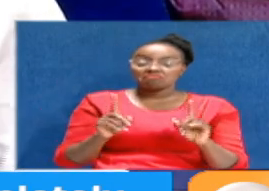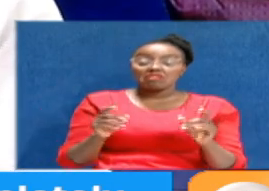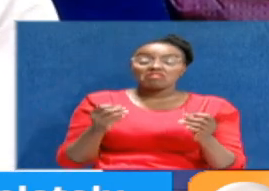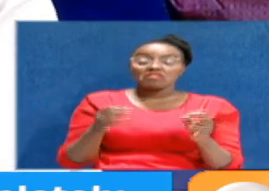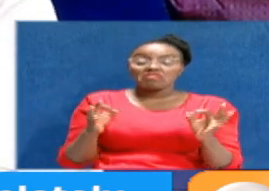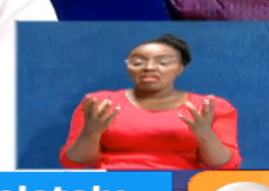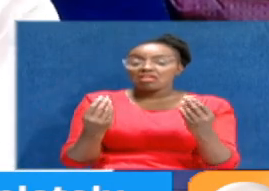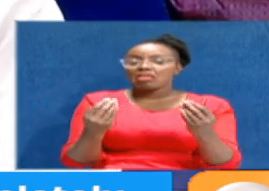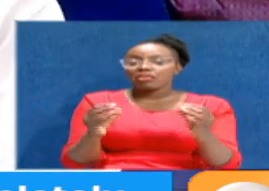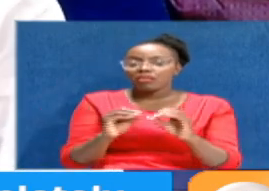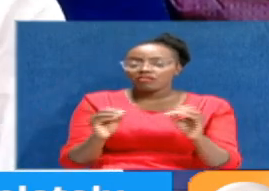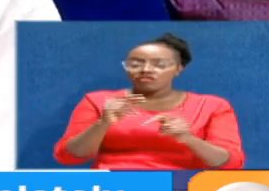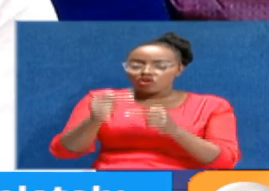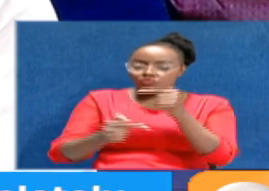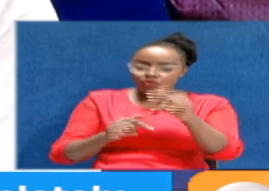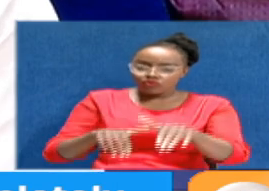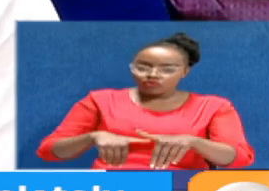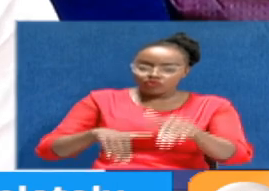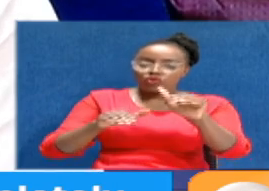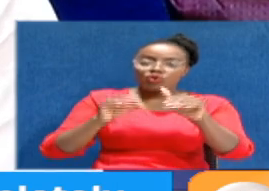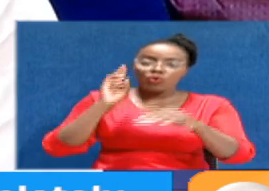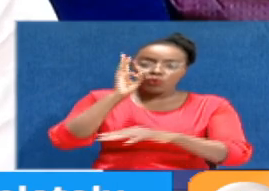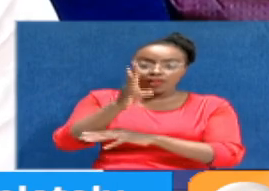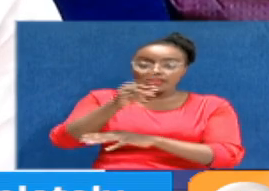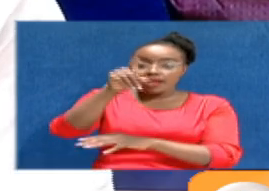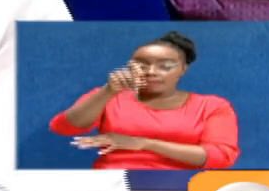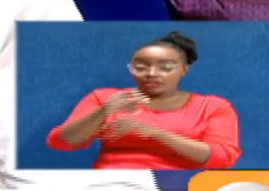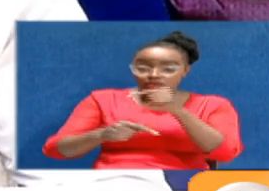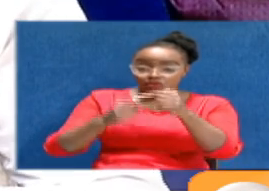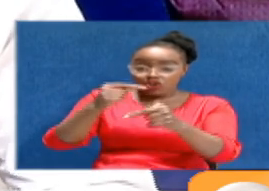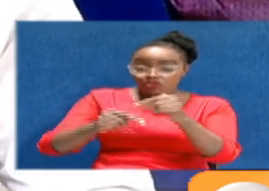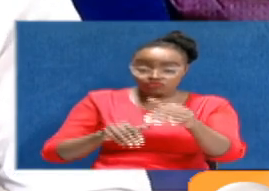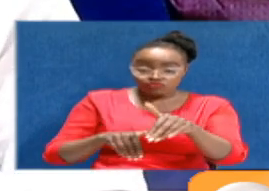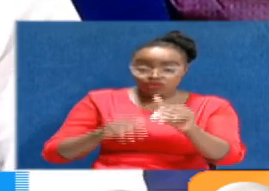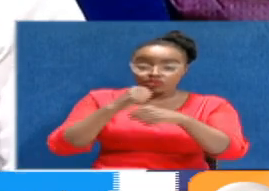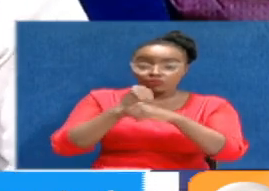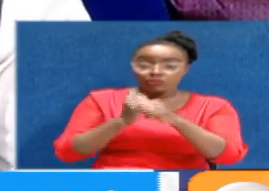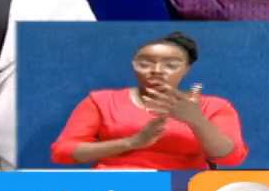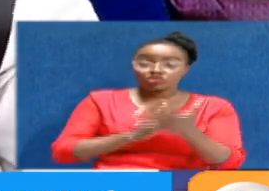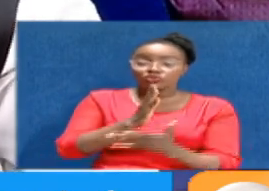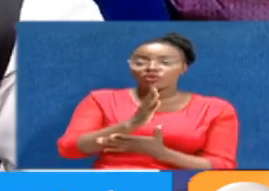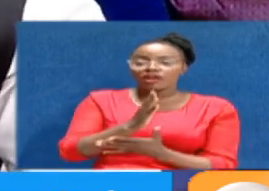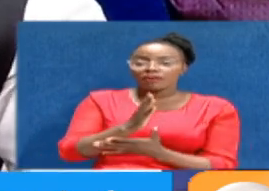free for all. It will be procedural. They'll follow certain procedures in making sure